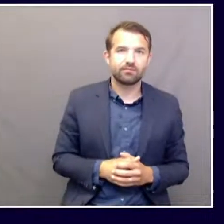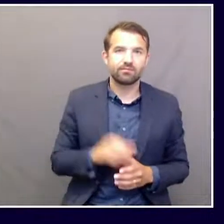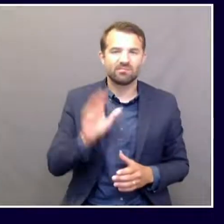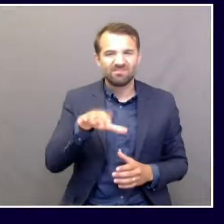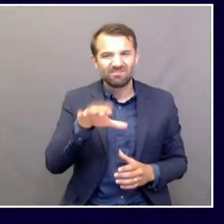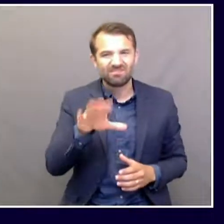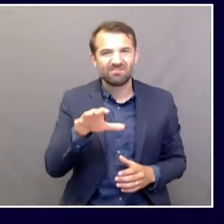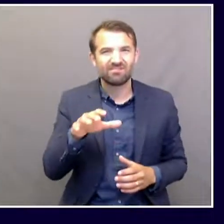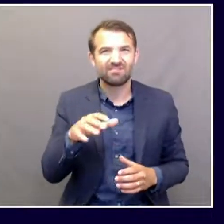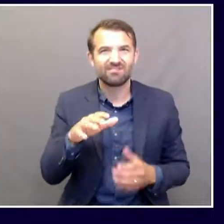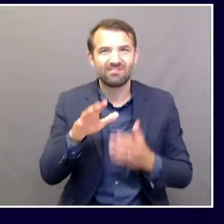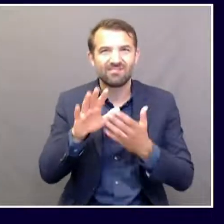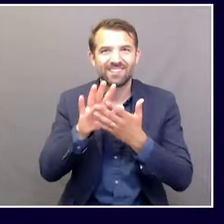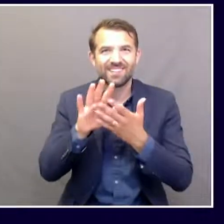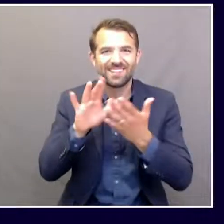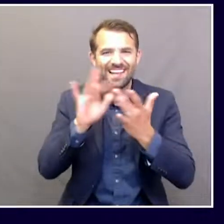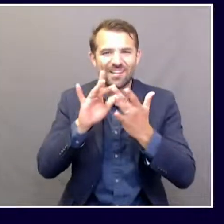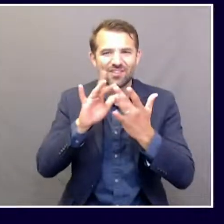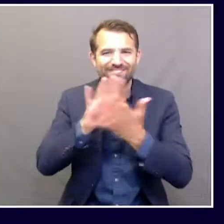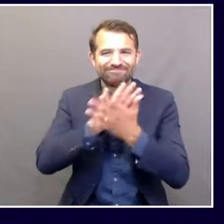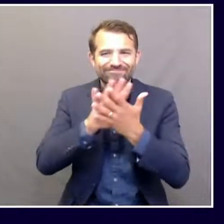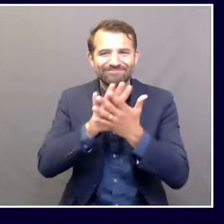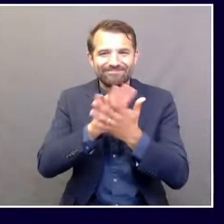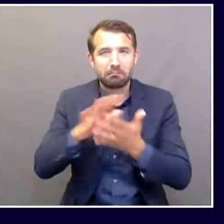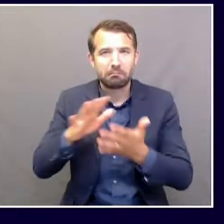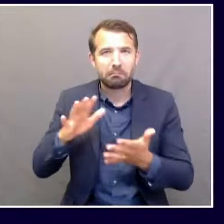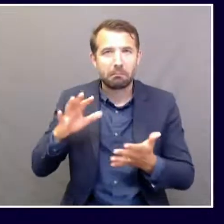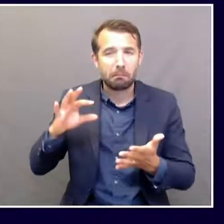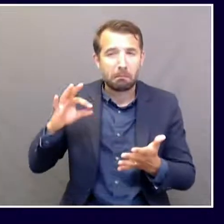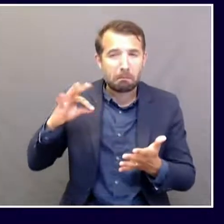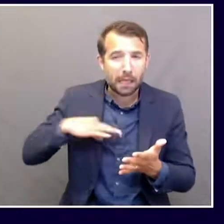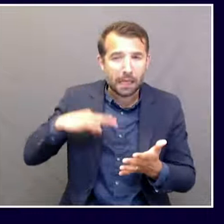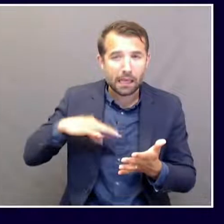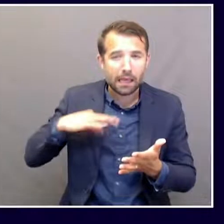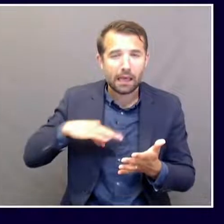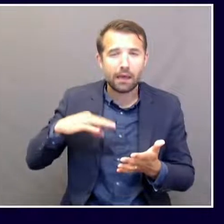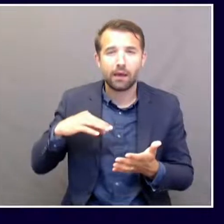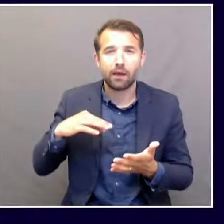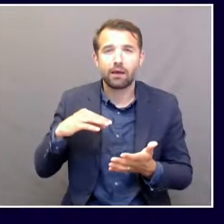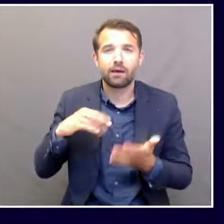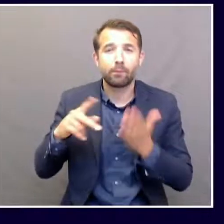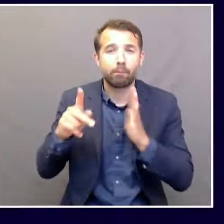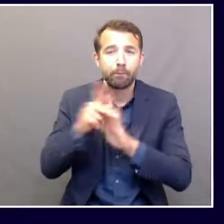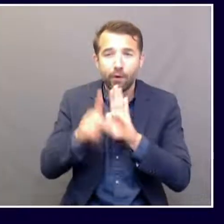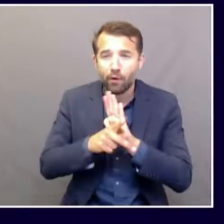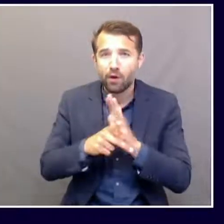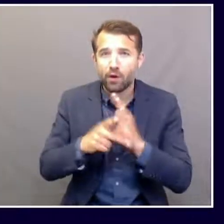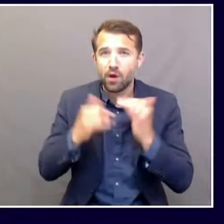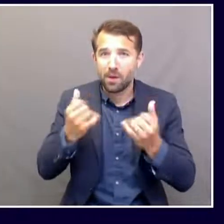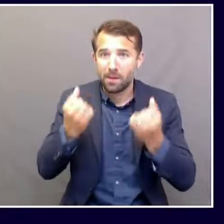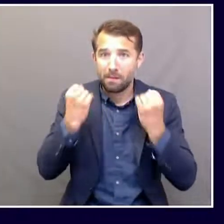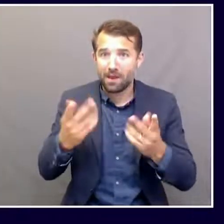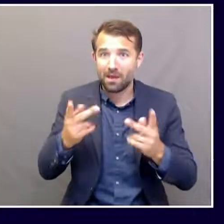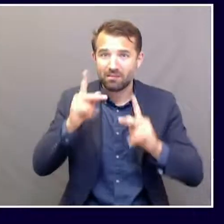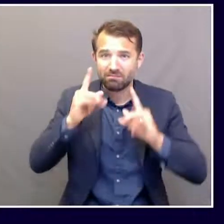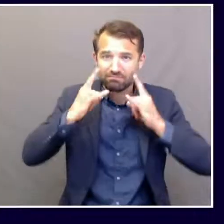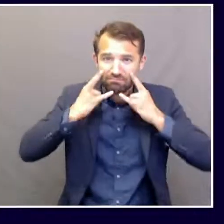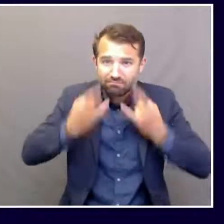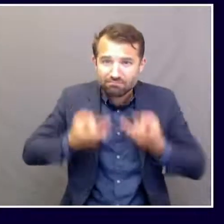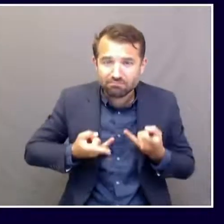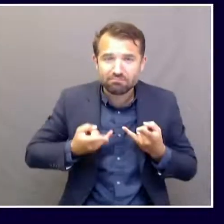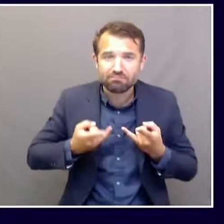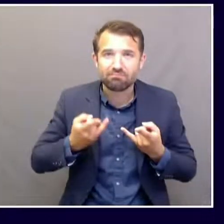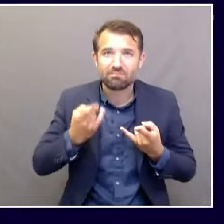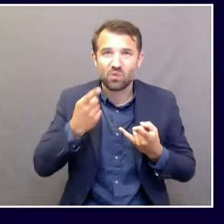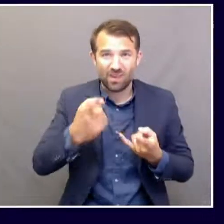they're lifting, and many people are now going maskless. I mean, was it too soon to lift those restrictions, given the risk that people can still